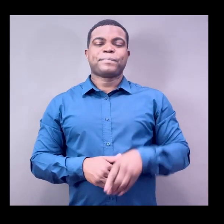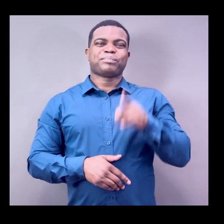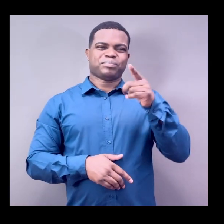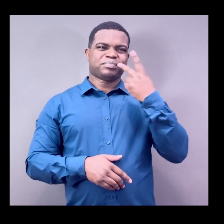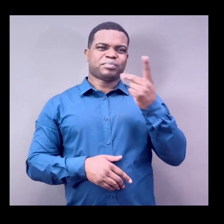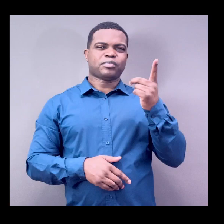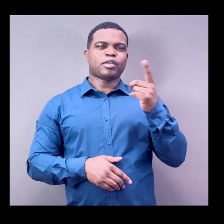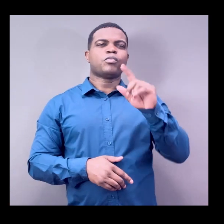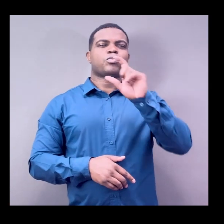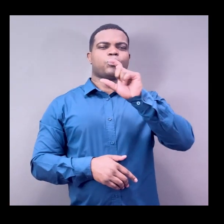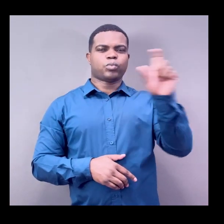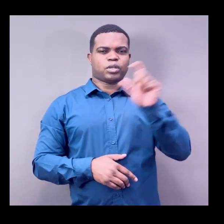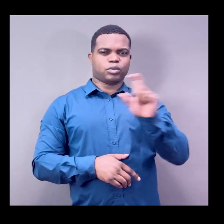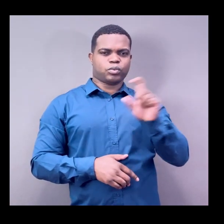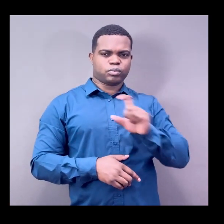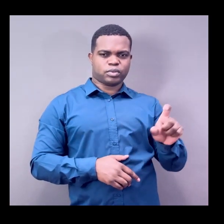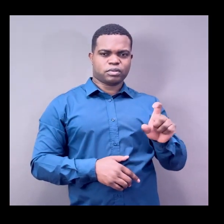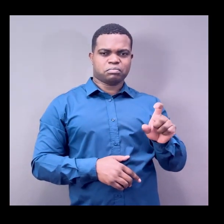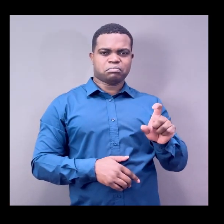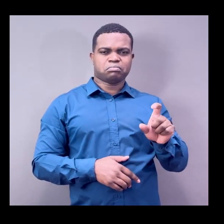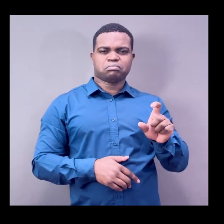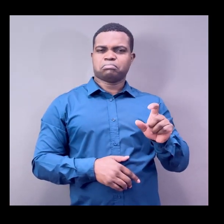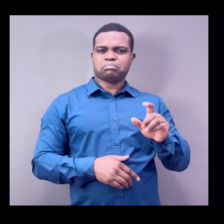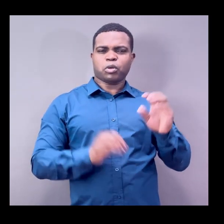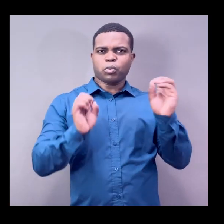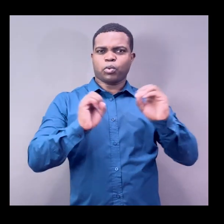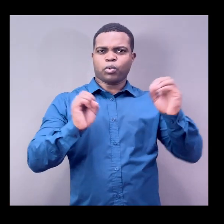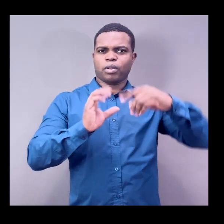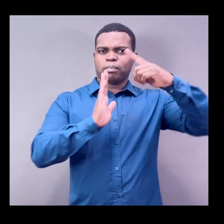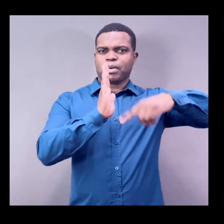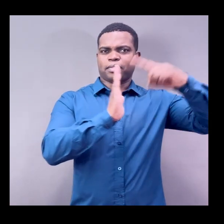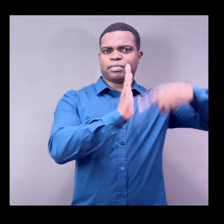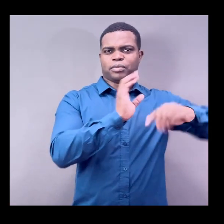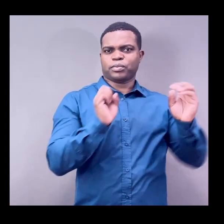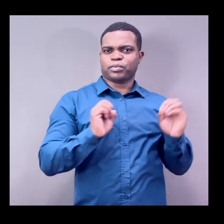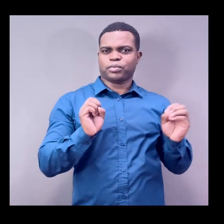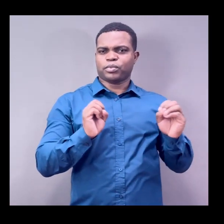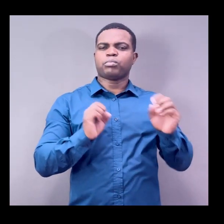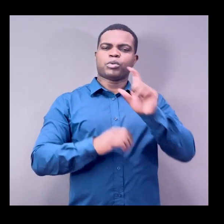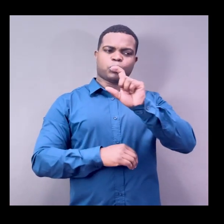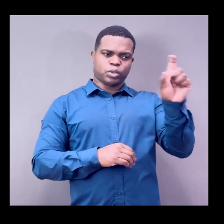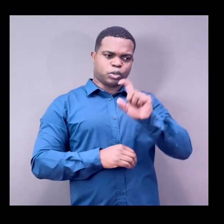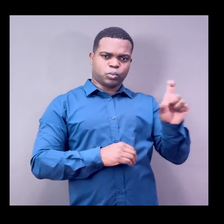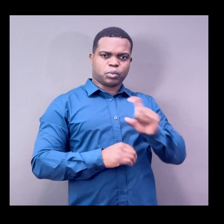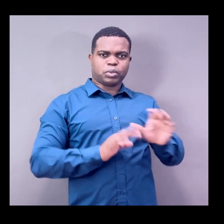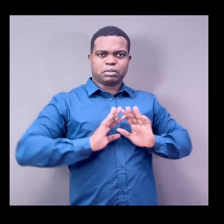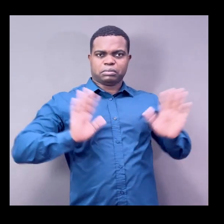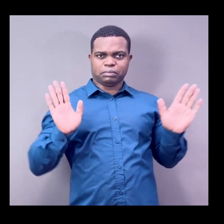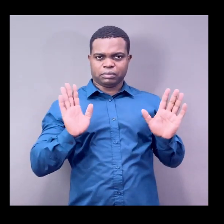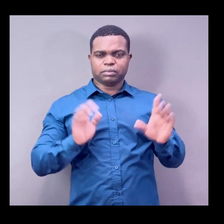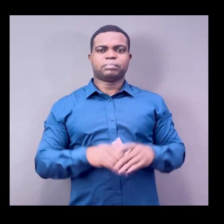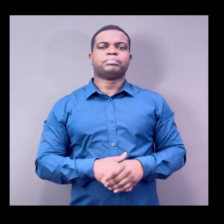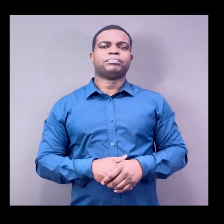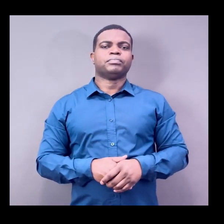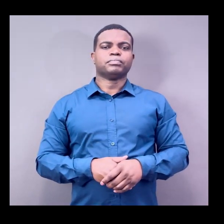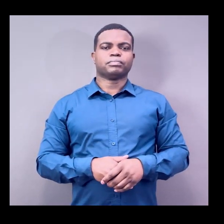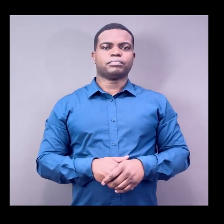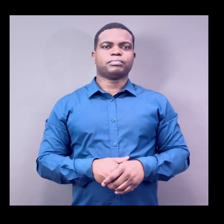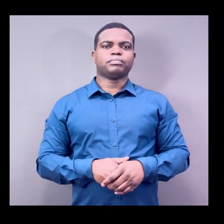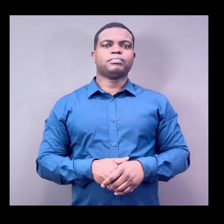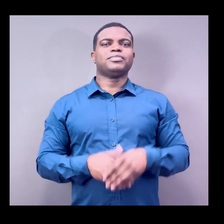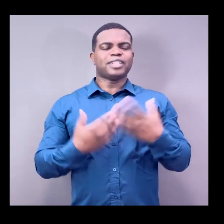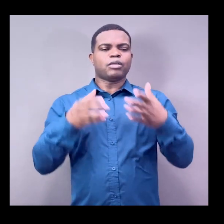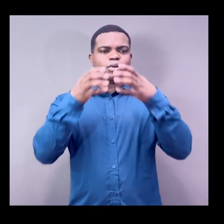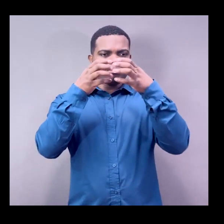So this is weekly. You can see it doesn't have months but week, and the week has